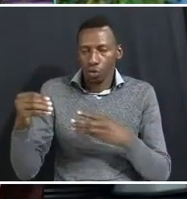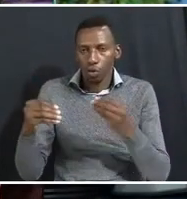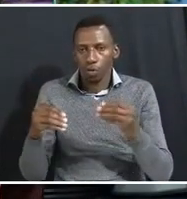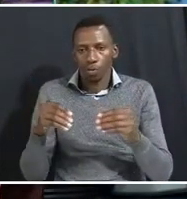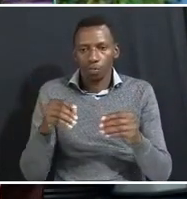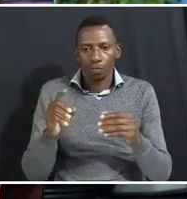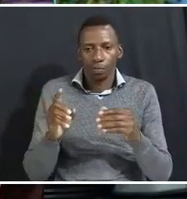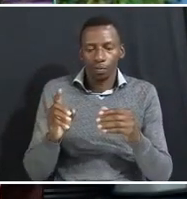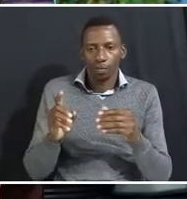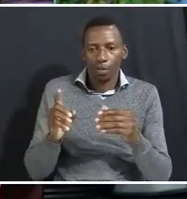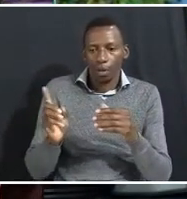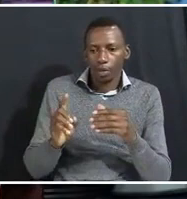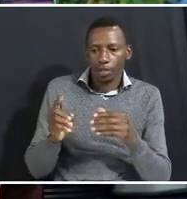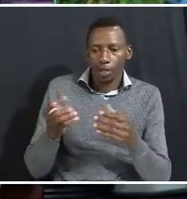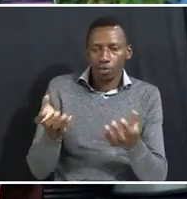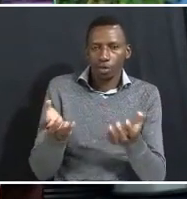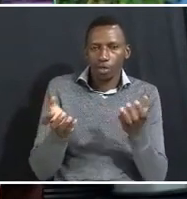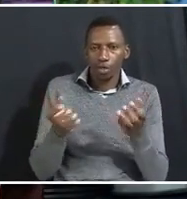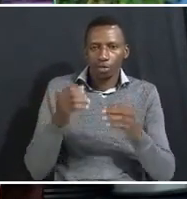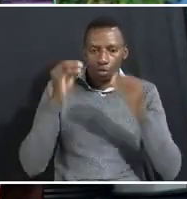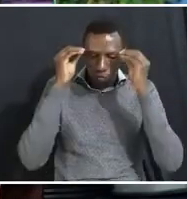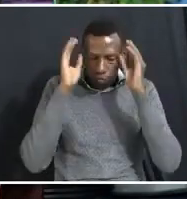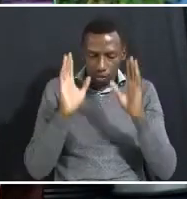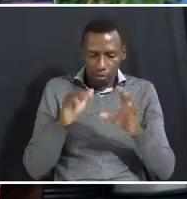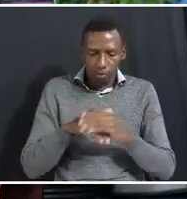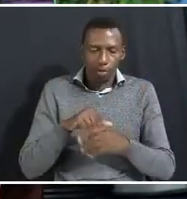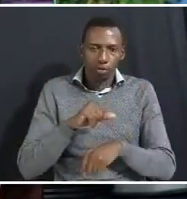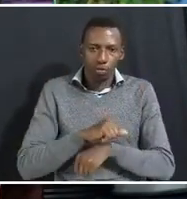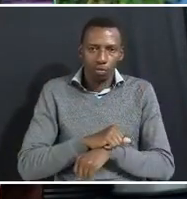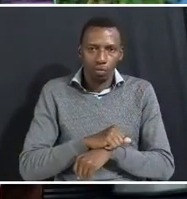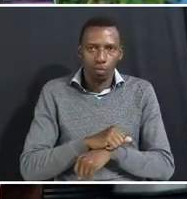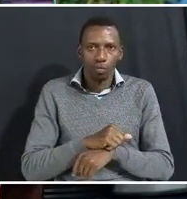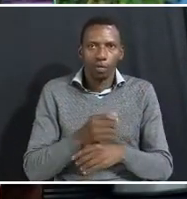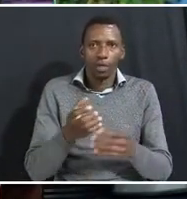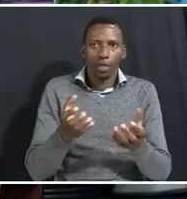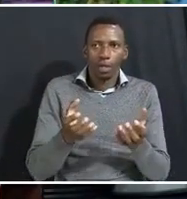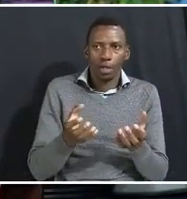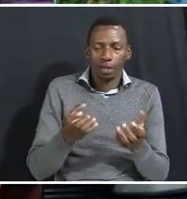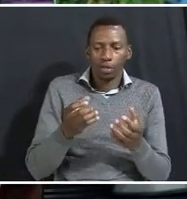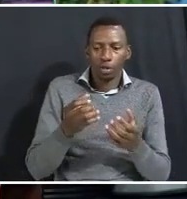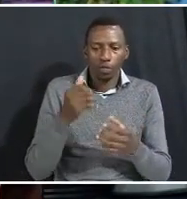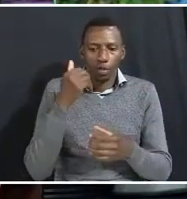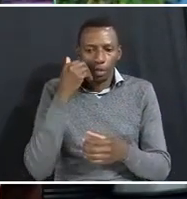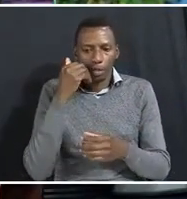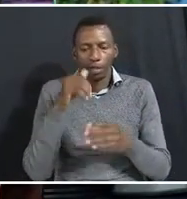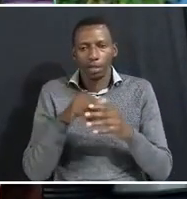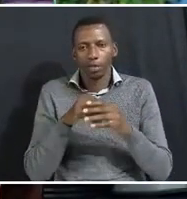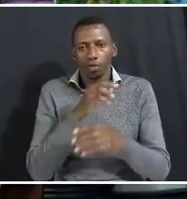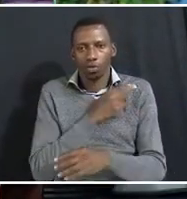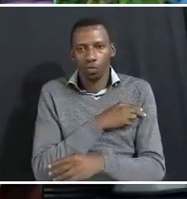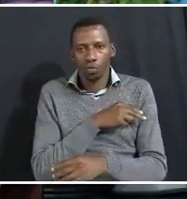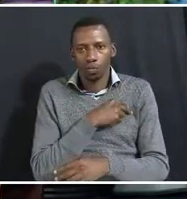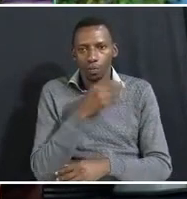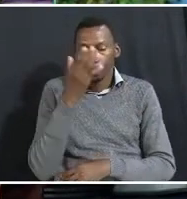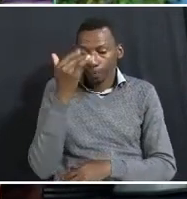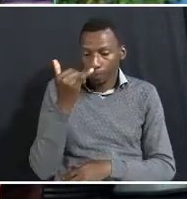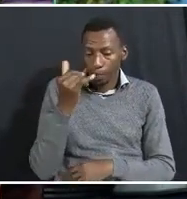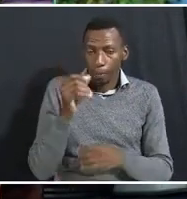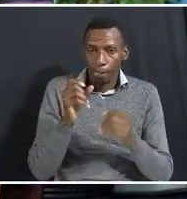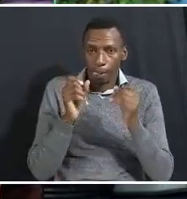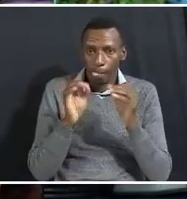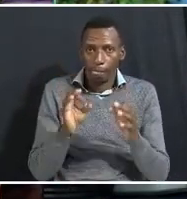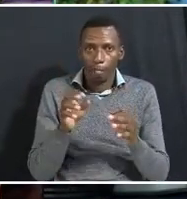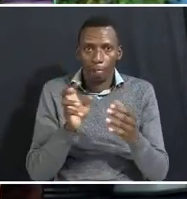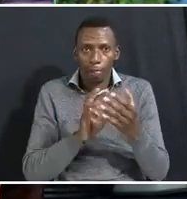of students in schools. We go and minister to the needs of the sick in the hospitals. Because actually, if you read